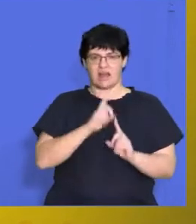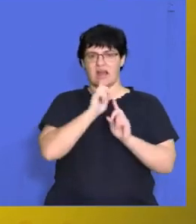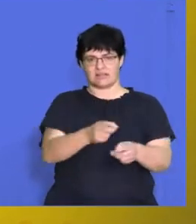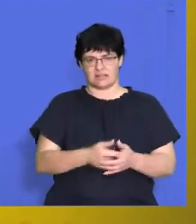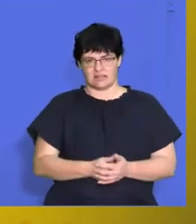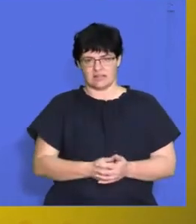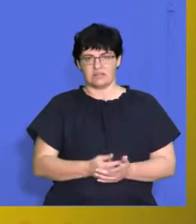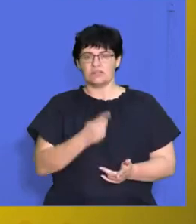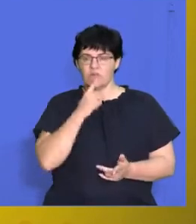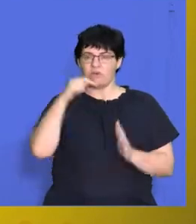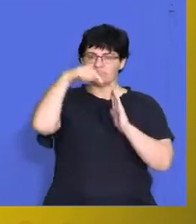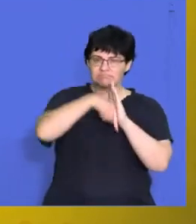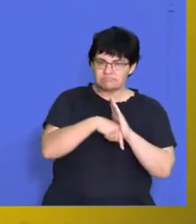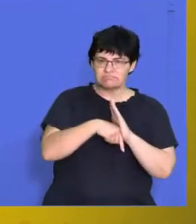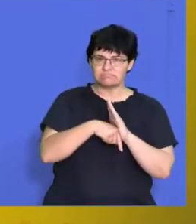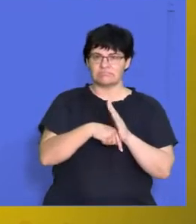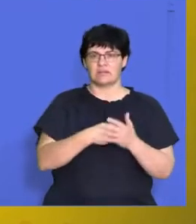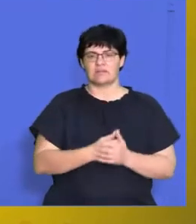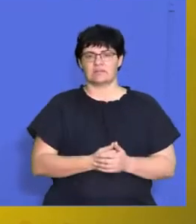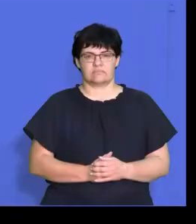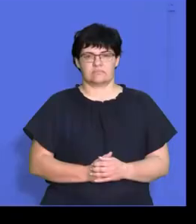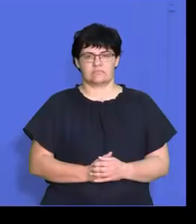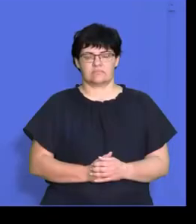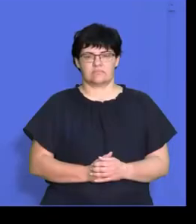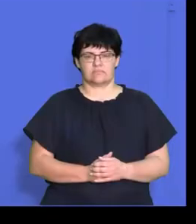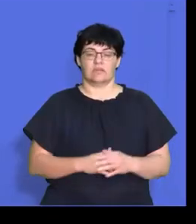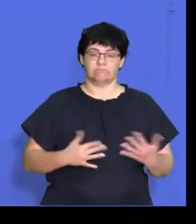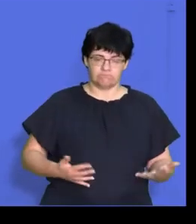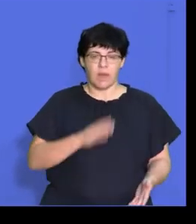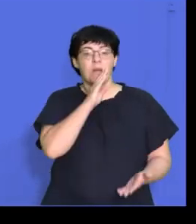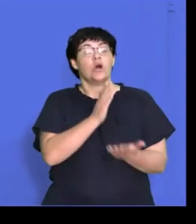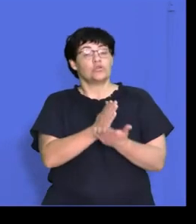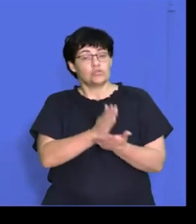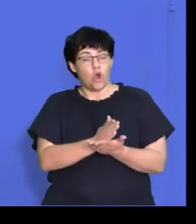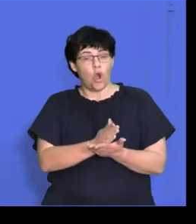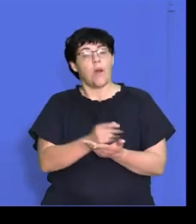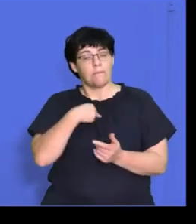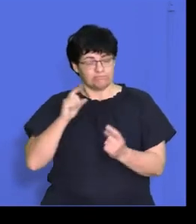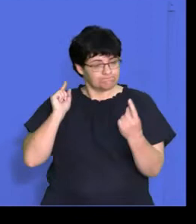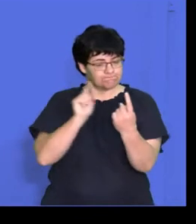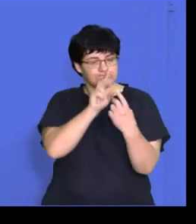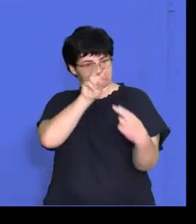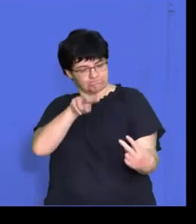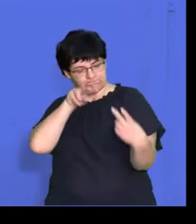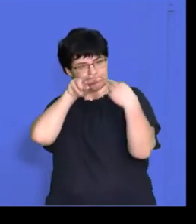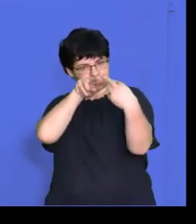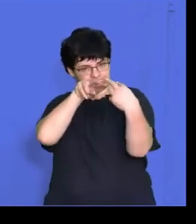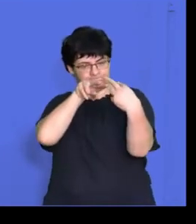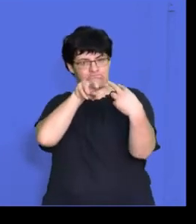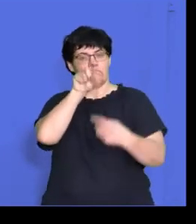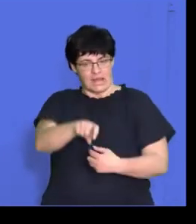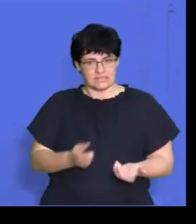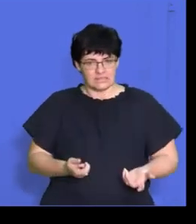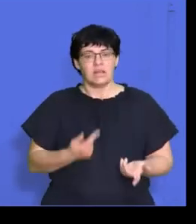you detail-orientated there? All right, make sure that you make eye contact and have a good posture or